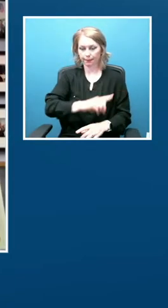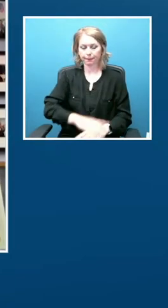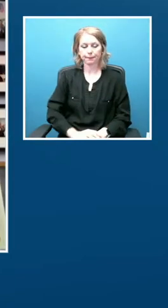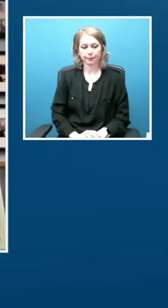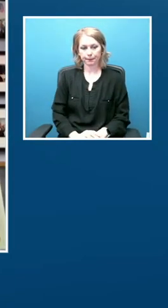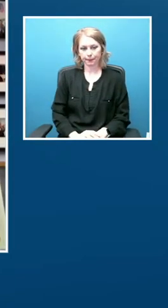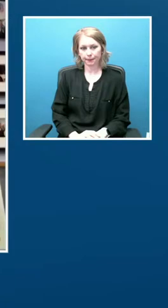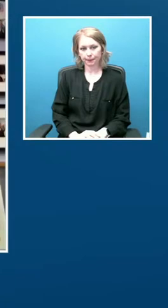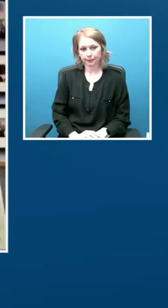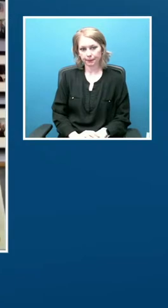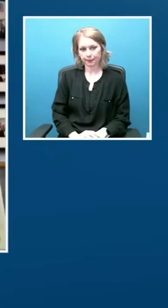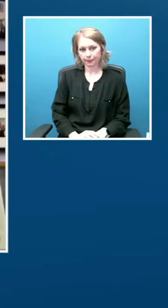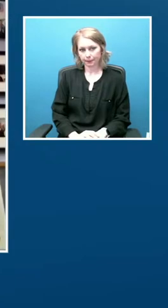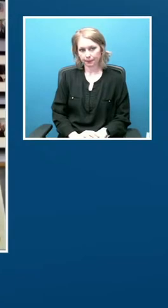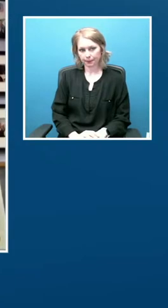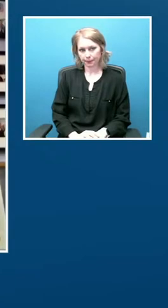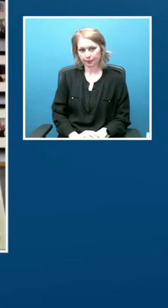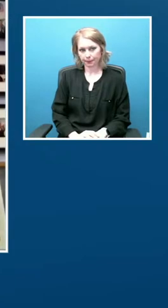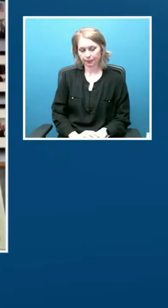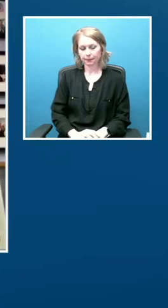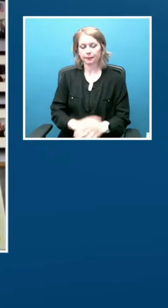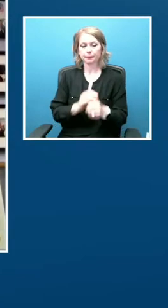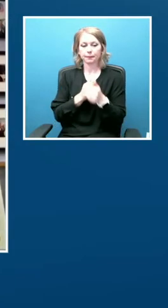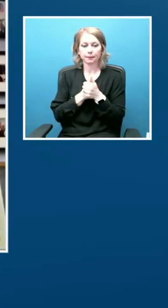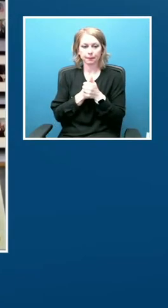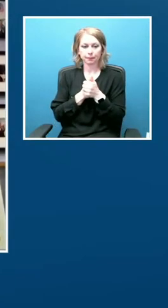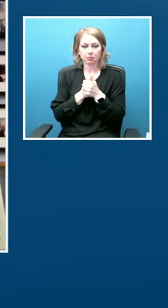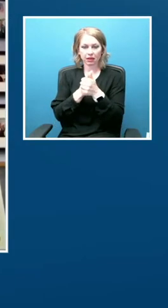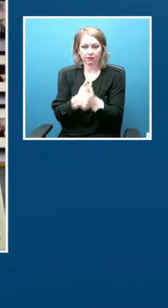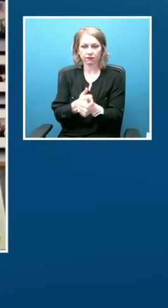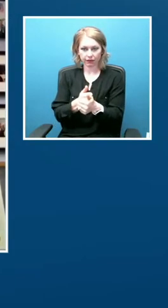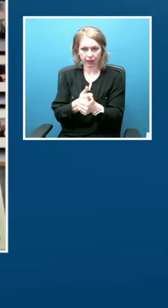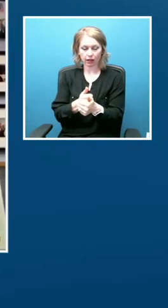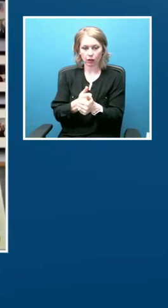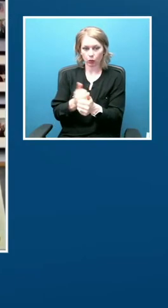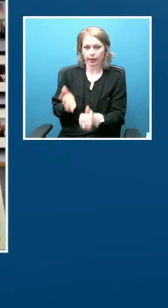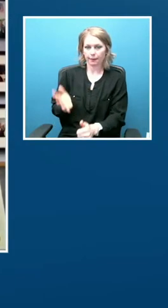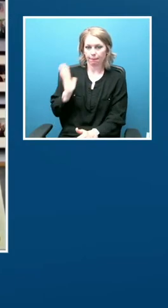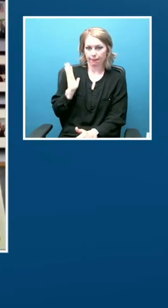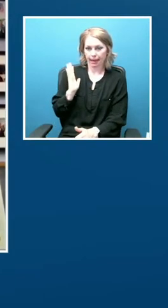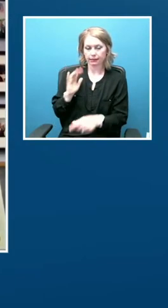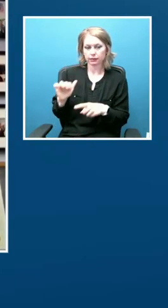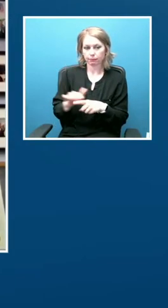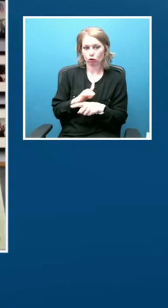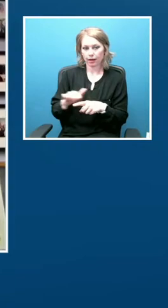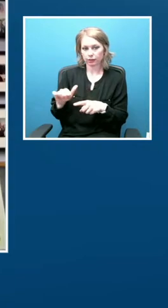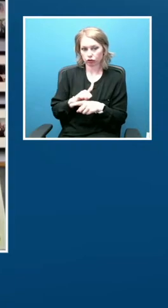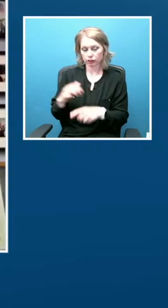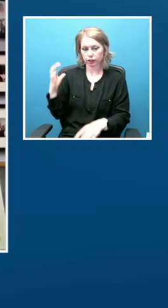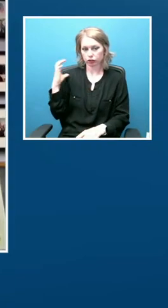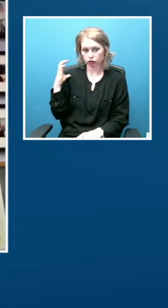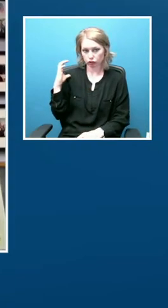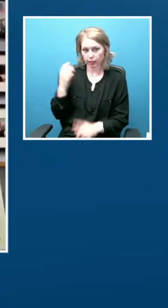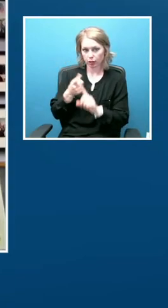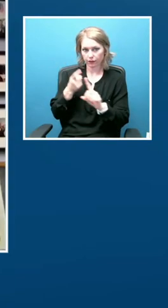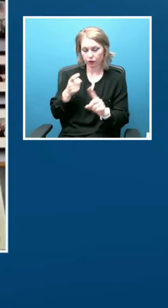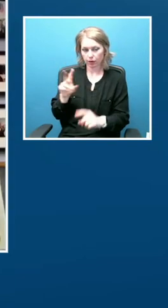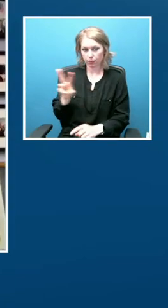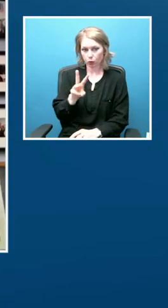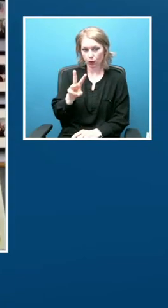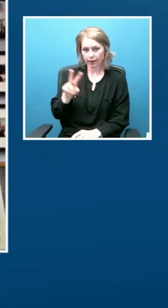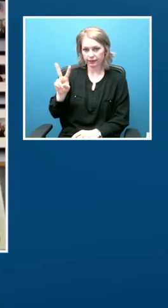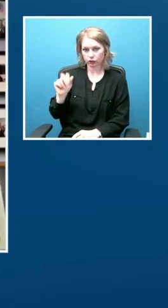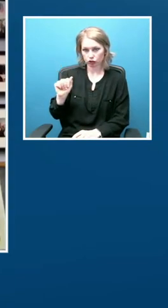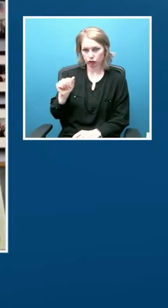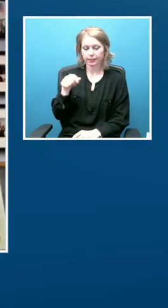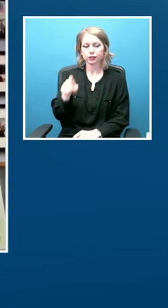In line with the provisions of our past practice, Chair Befford from West Virginia has recused herself